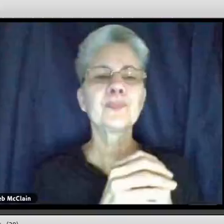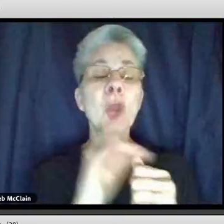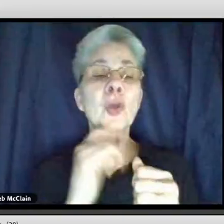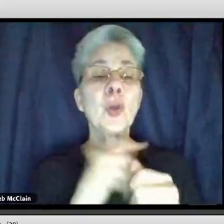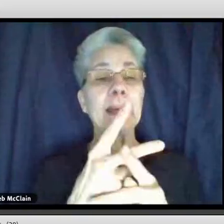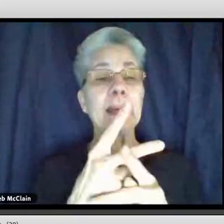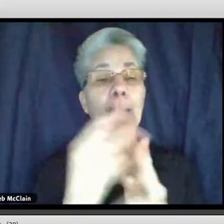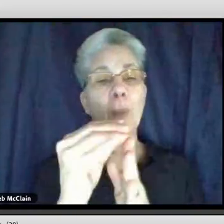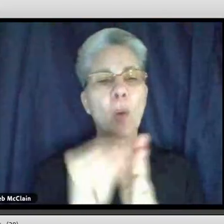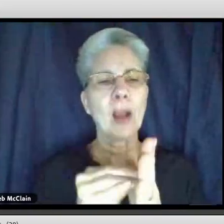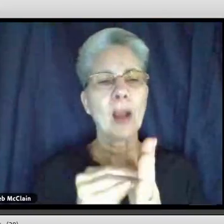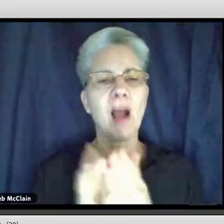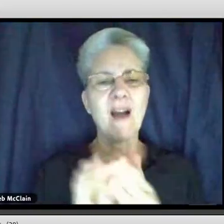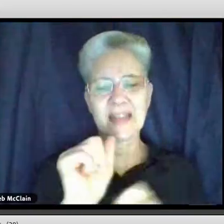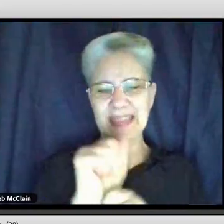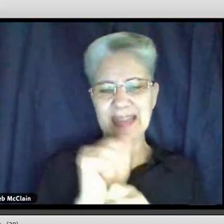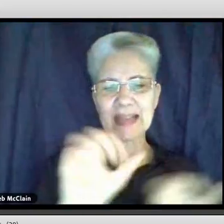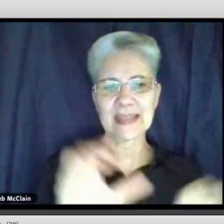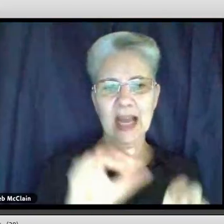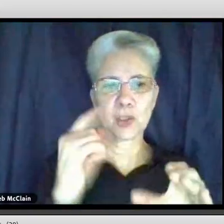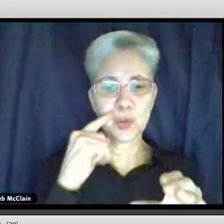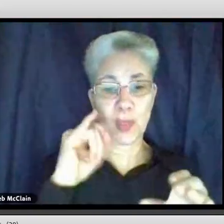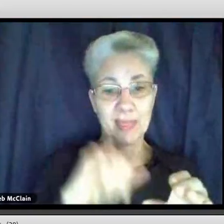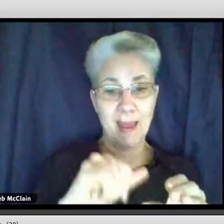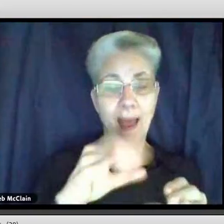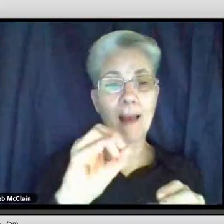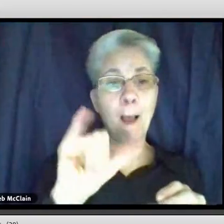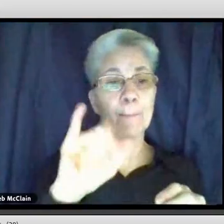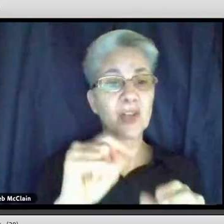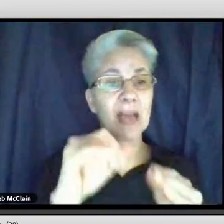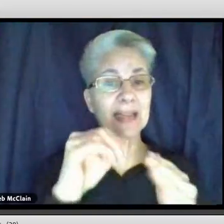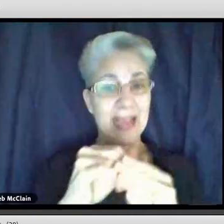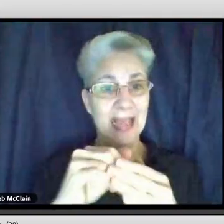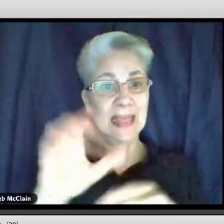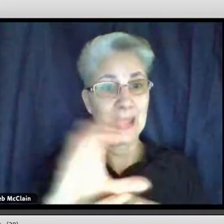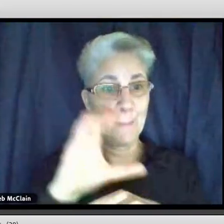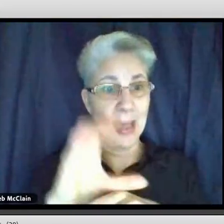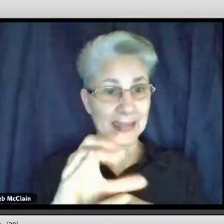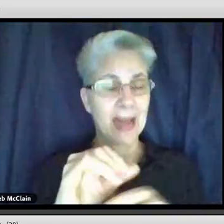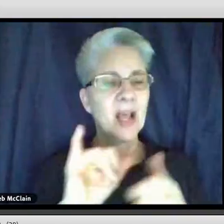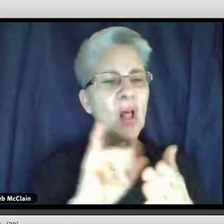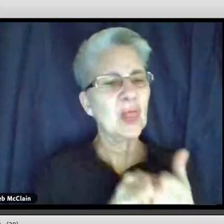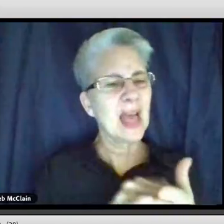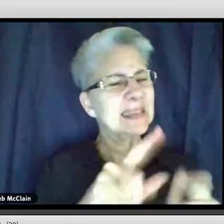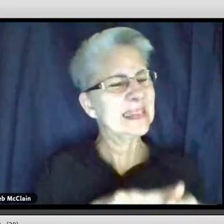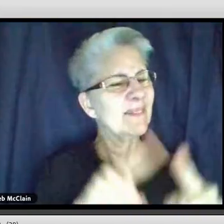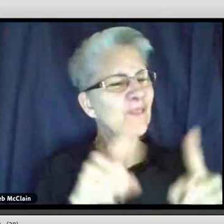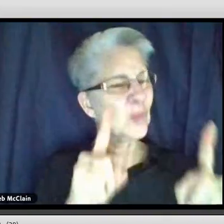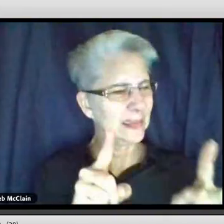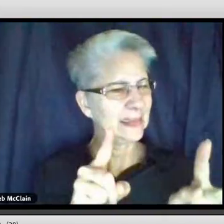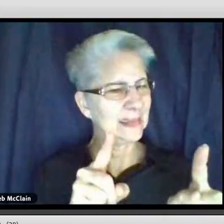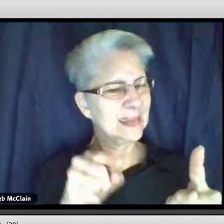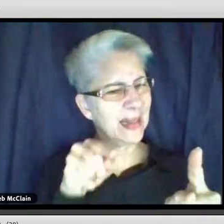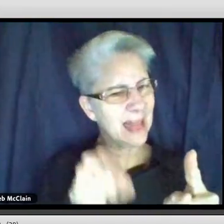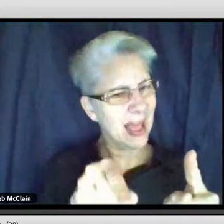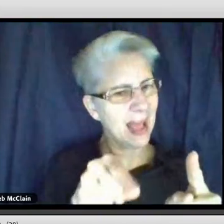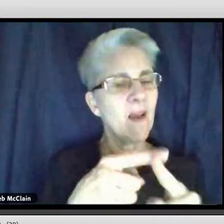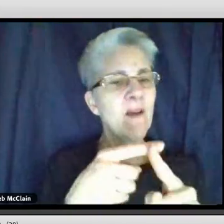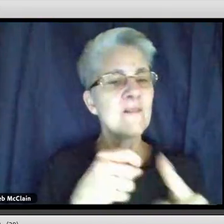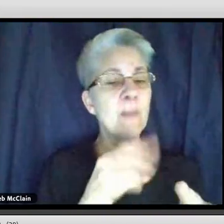of the tasks done to a digital object within its metadata. So this is different